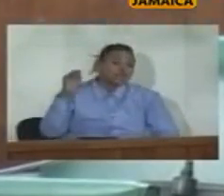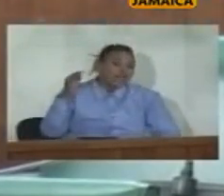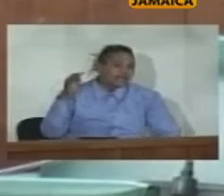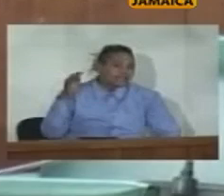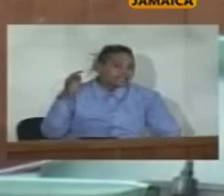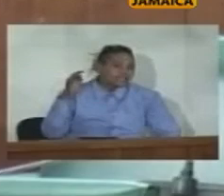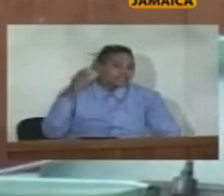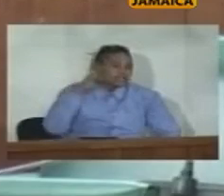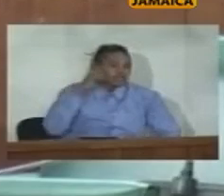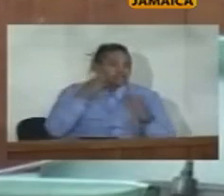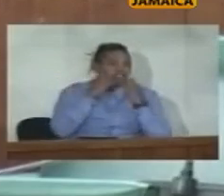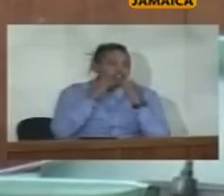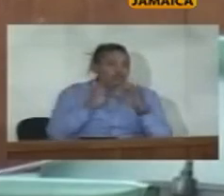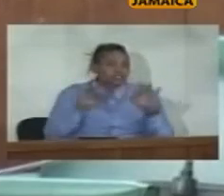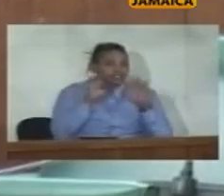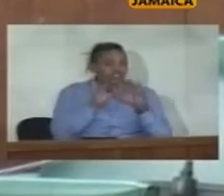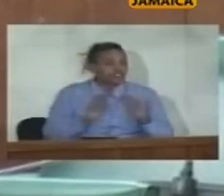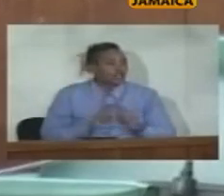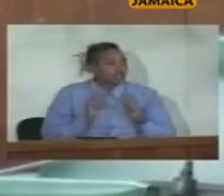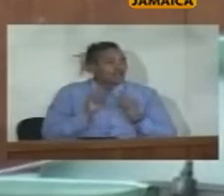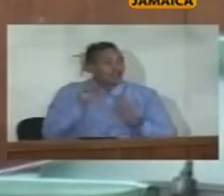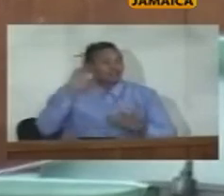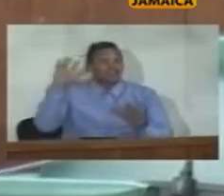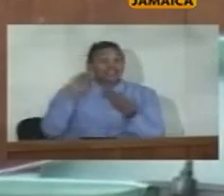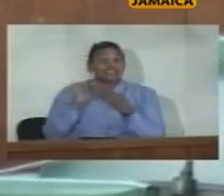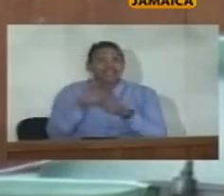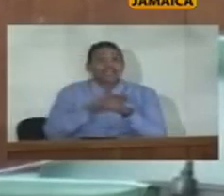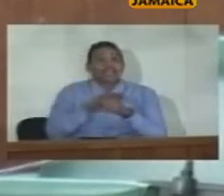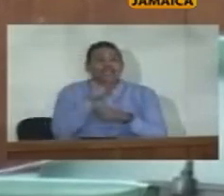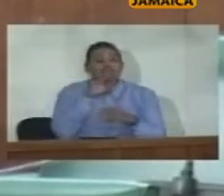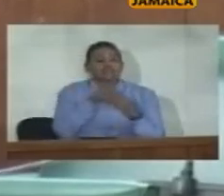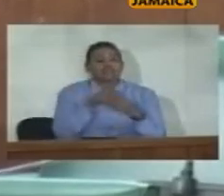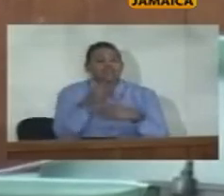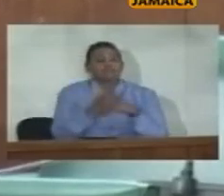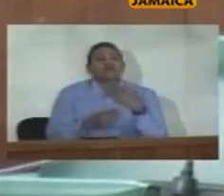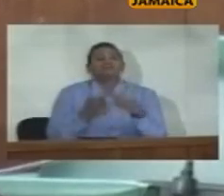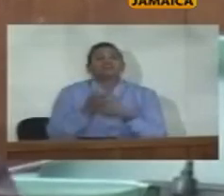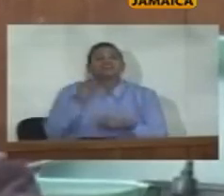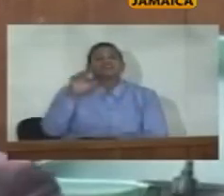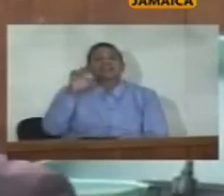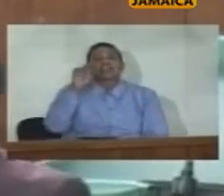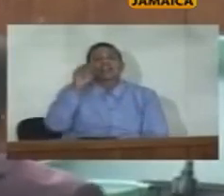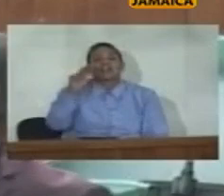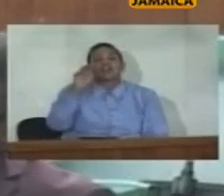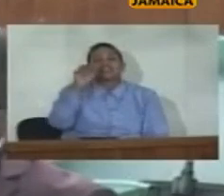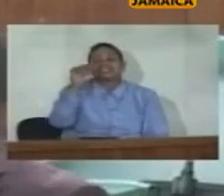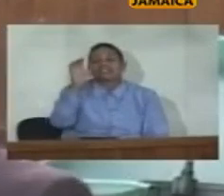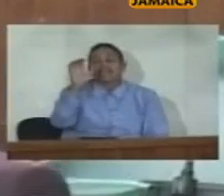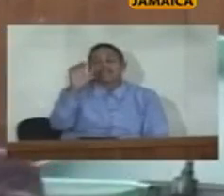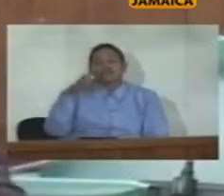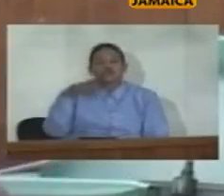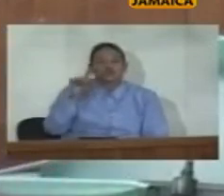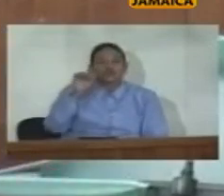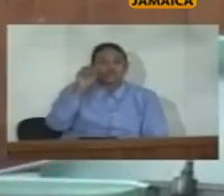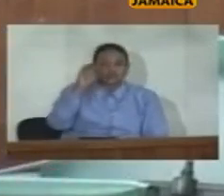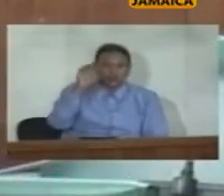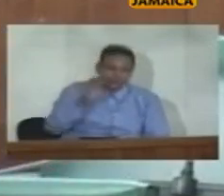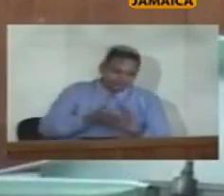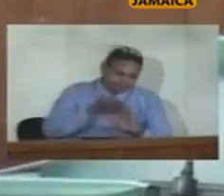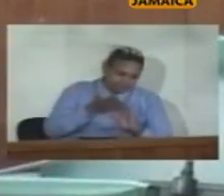for securing the essentials of life to the entire area comprising the parishes of Clarendon and St. Catherine during the state of public